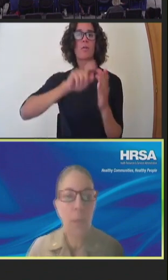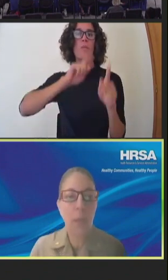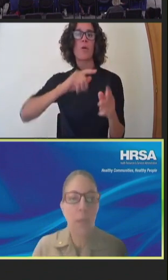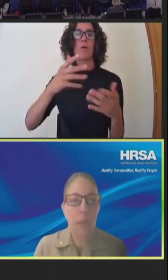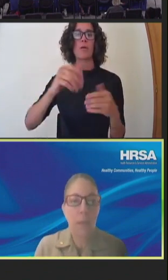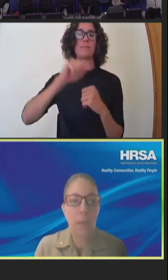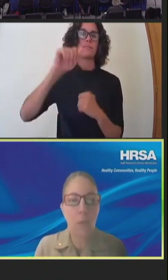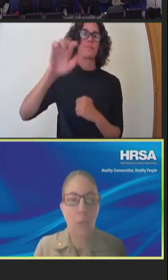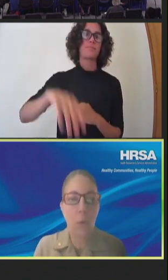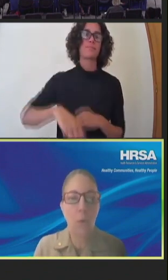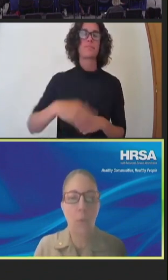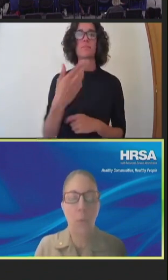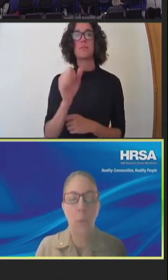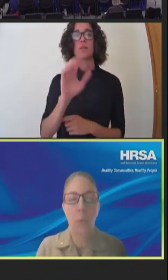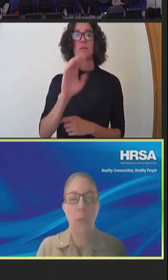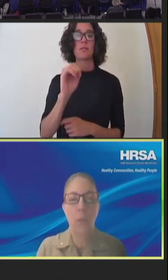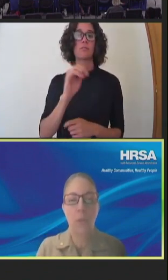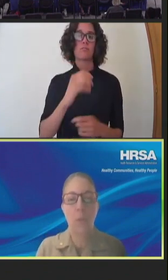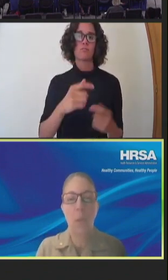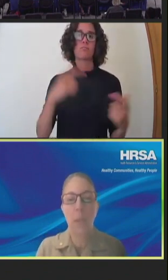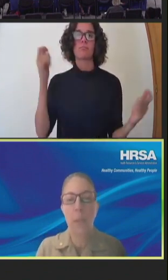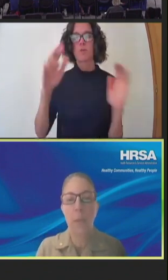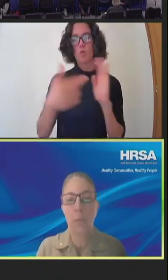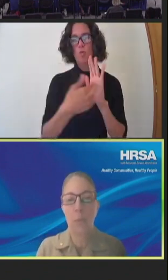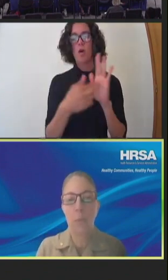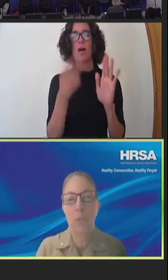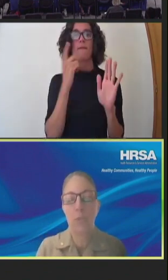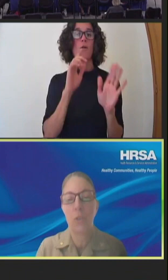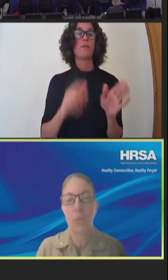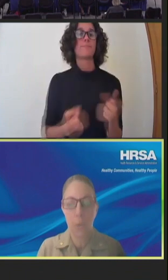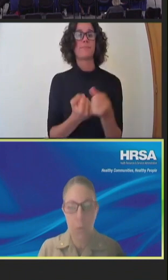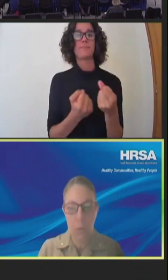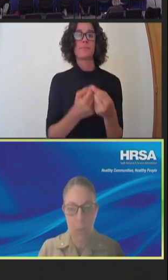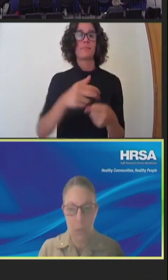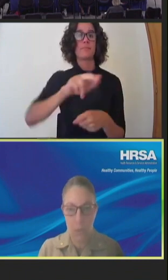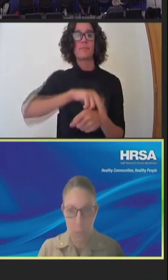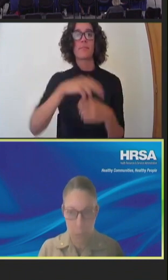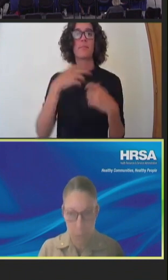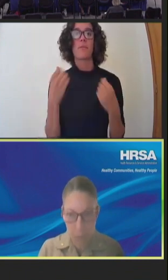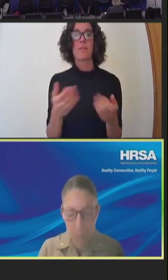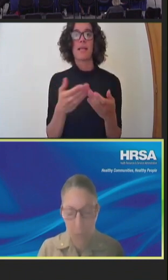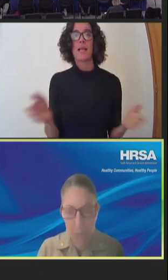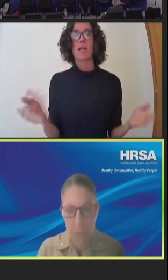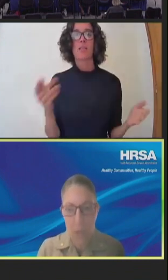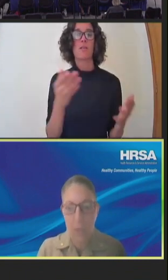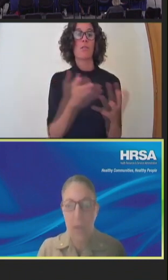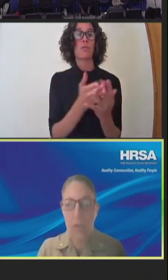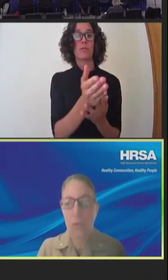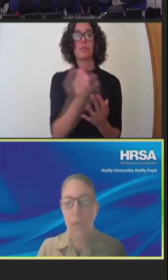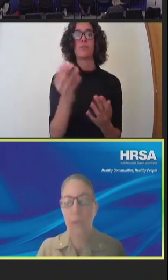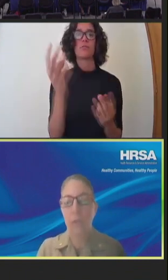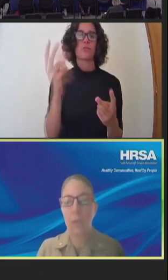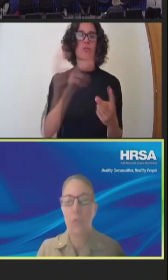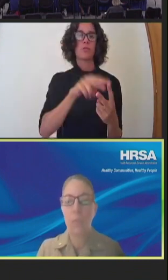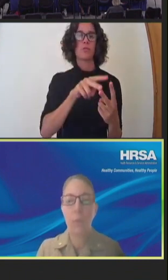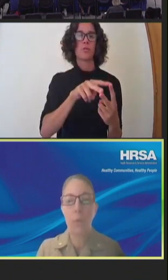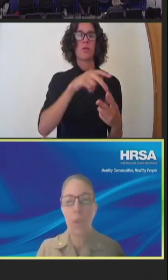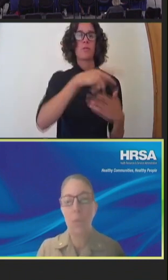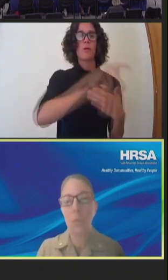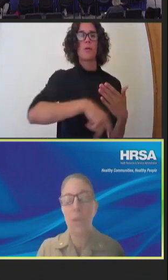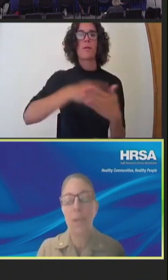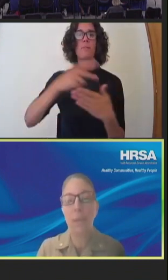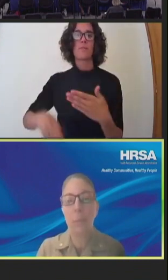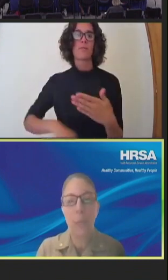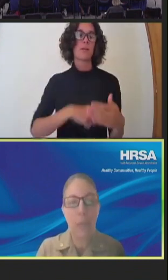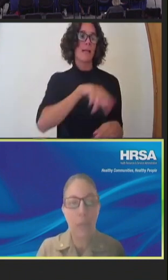to play an essential role supporting the nation's public health through administration of two keystone programs, the National Vaccine Injury Program,